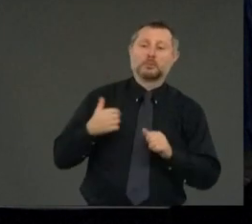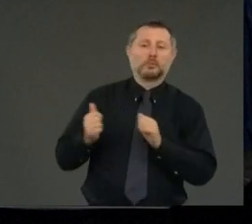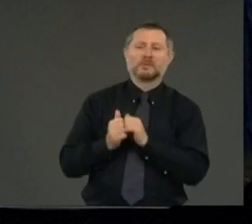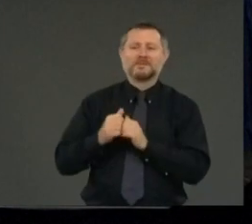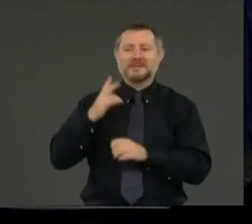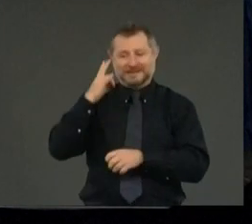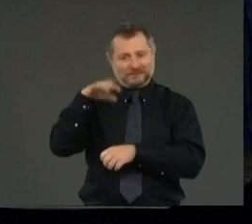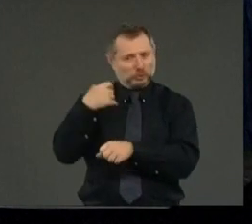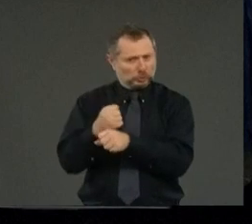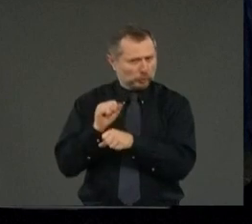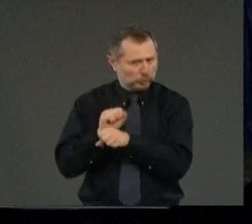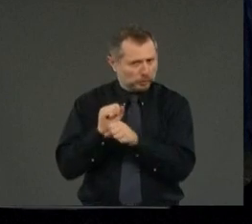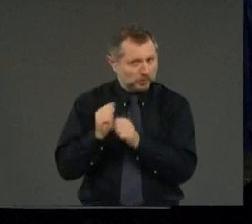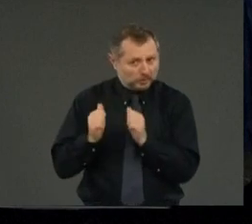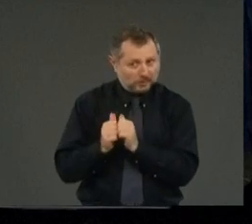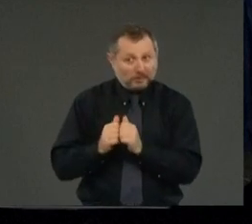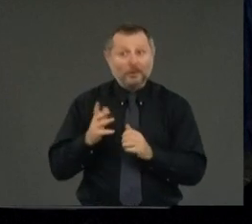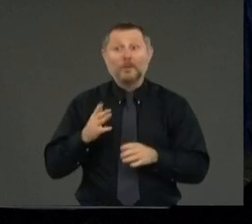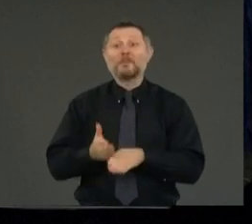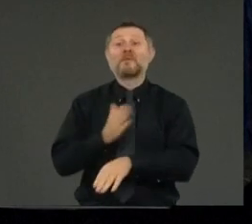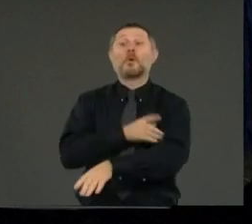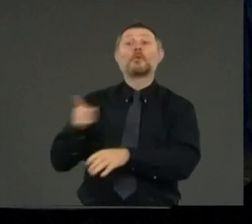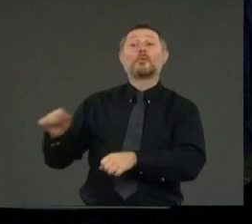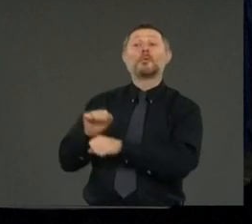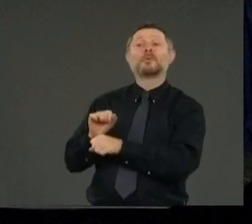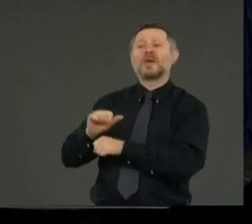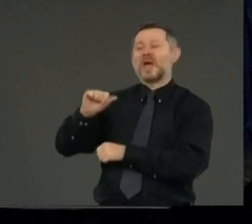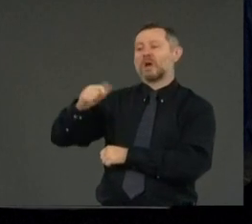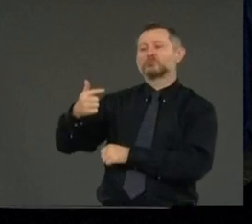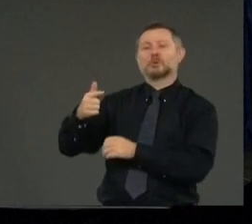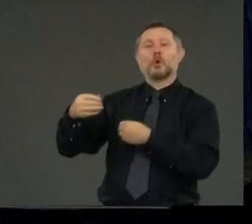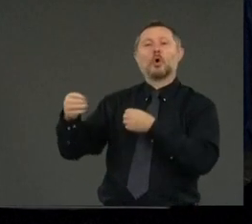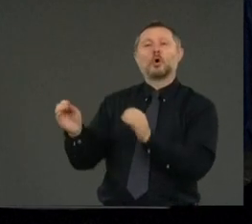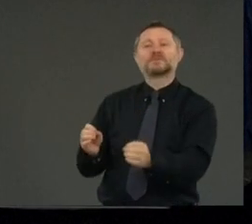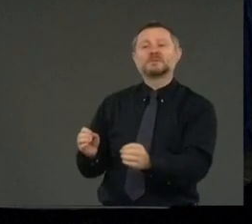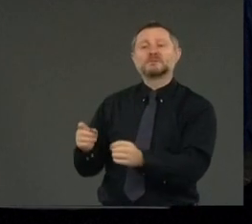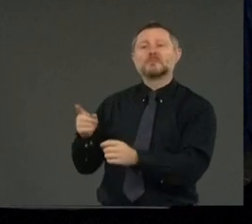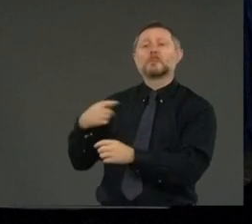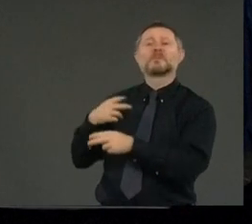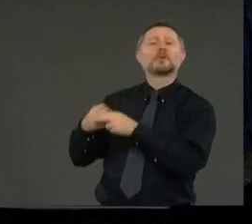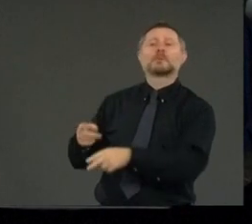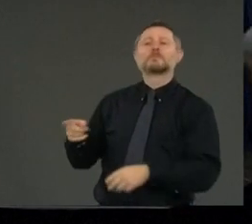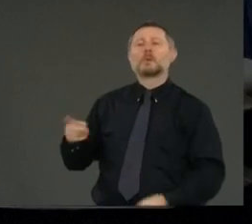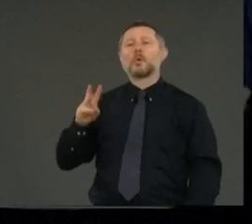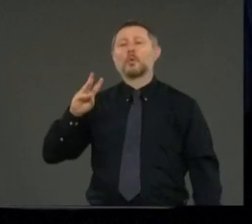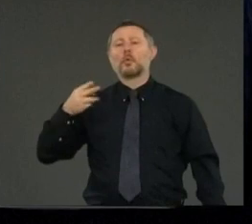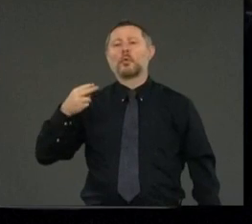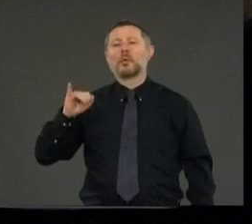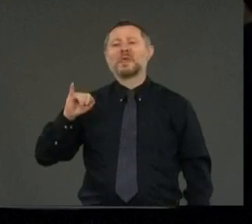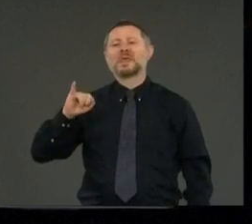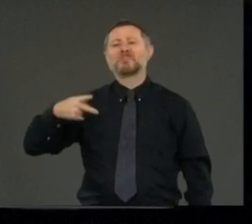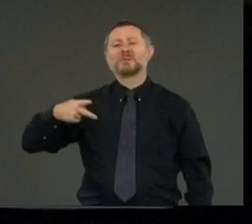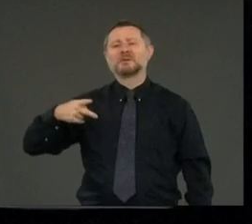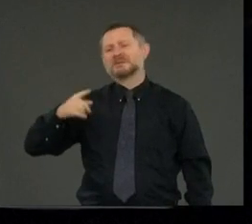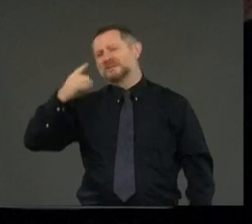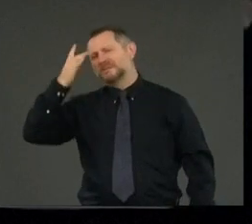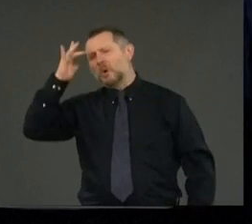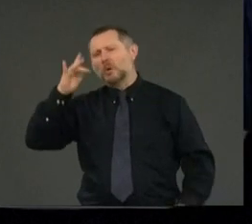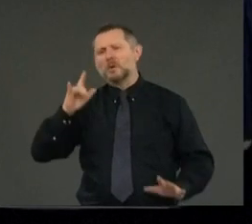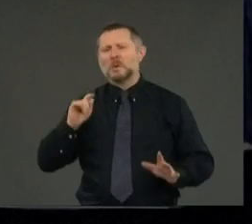office before that. And whip smart, works around the